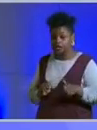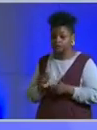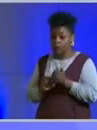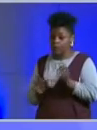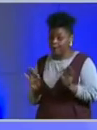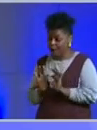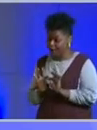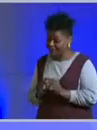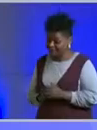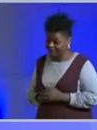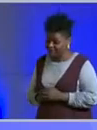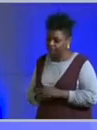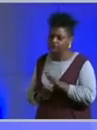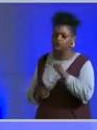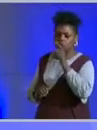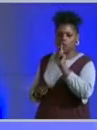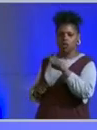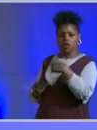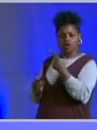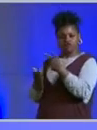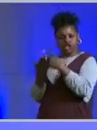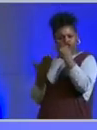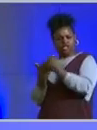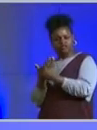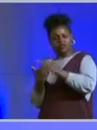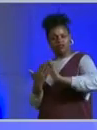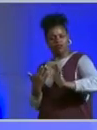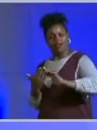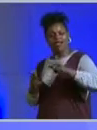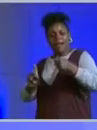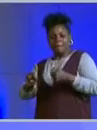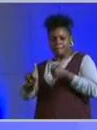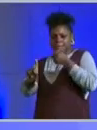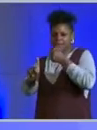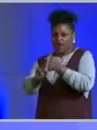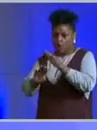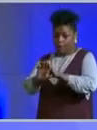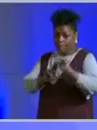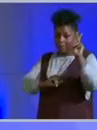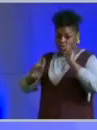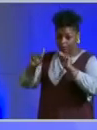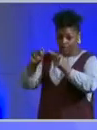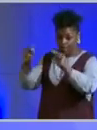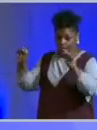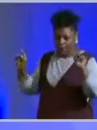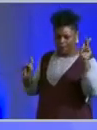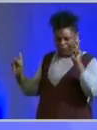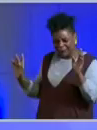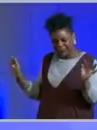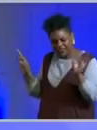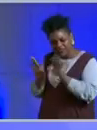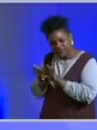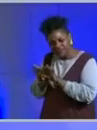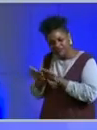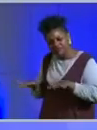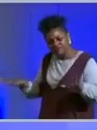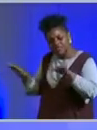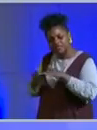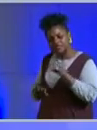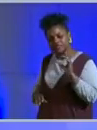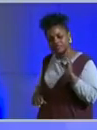is that this isn't just about projects. This is about the impact on people, and that's people all across the District